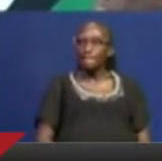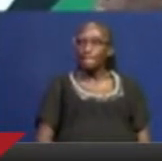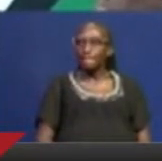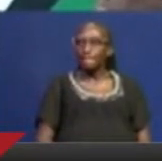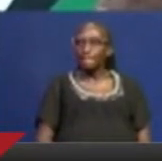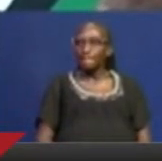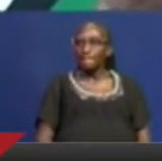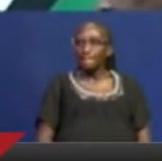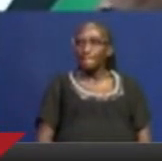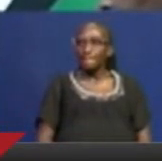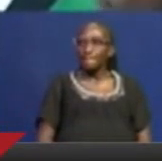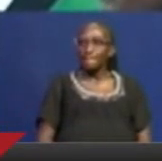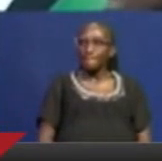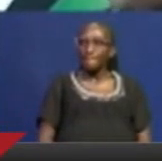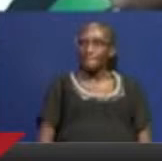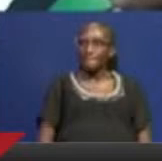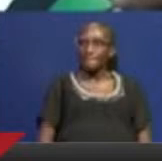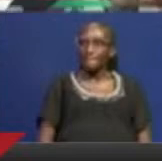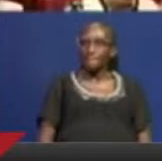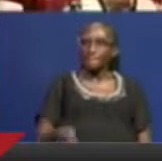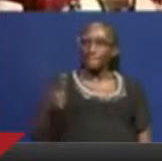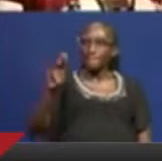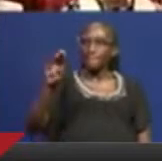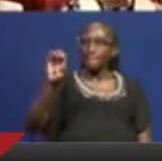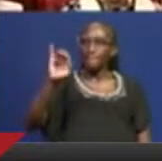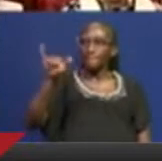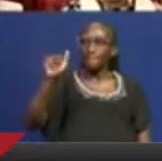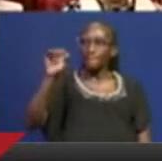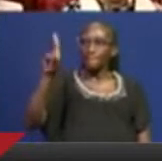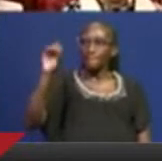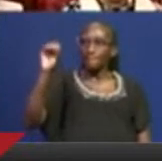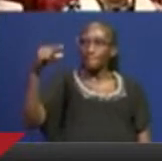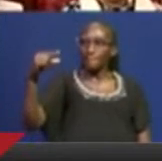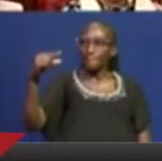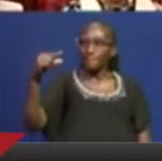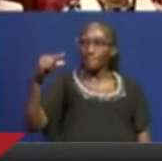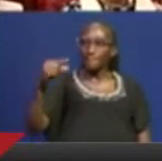Embakasi Centro Major Dong Gadiro Benjamin.